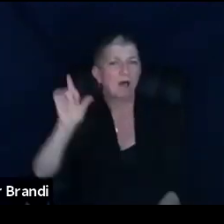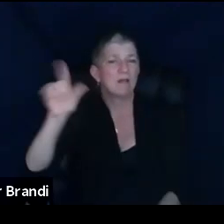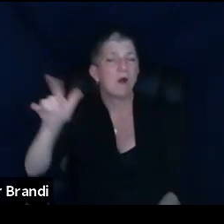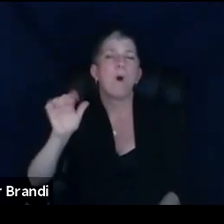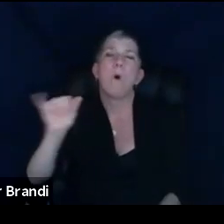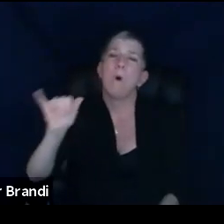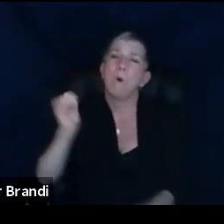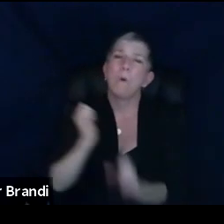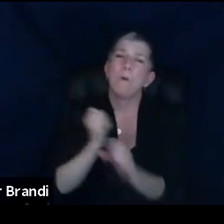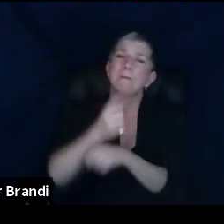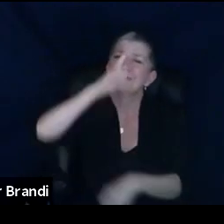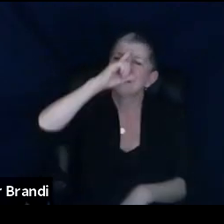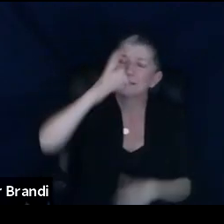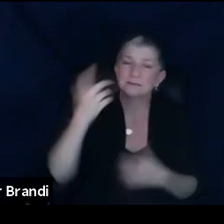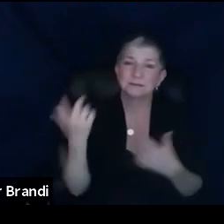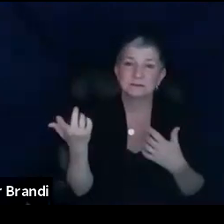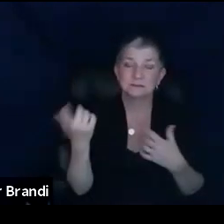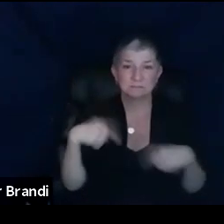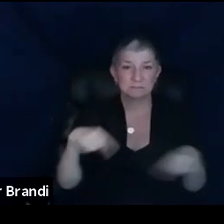way?